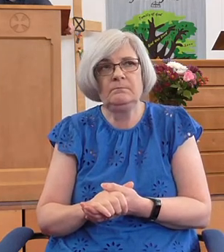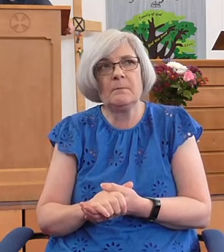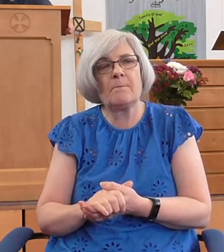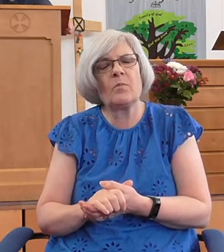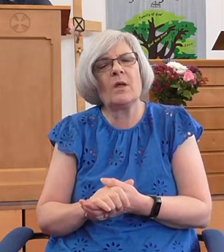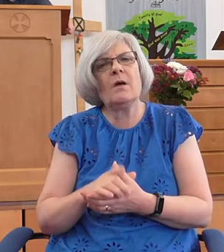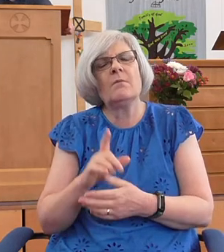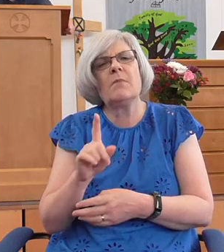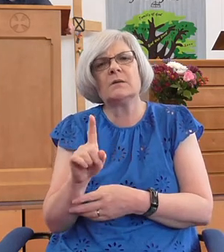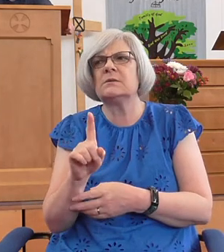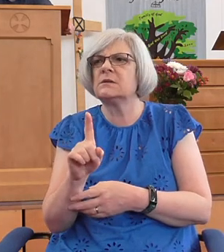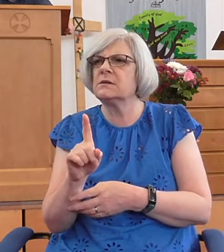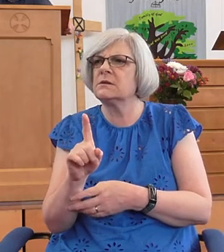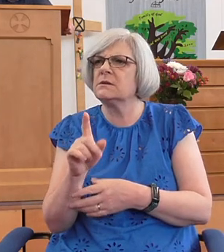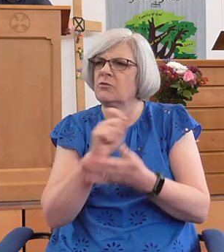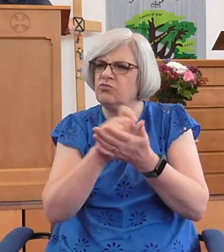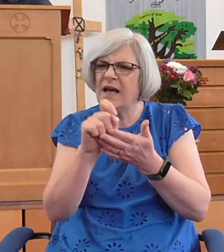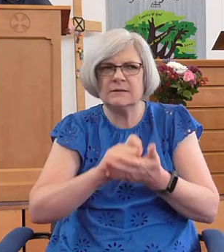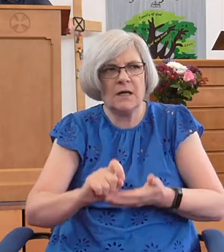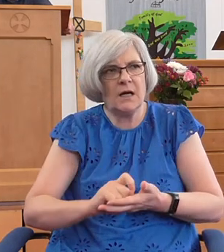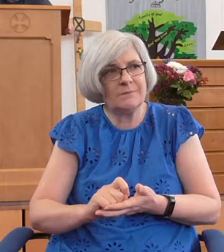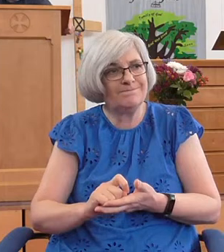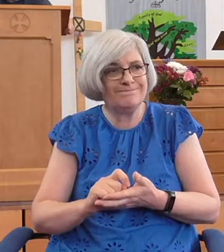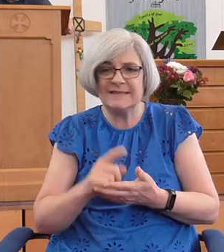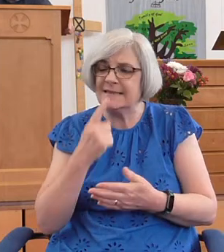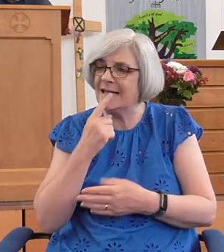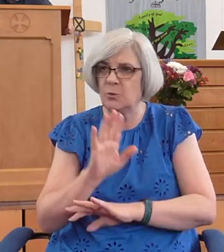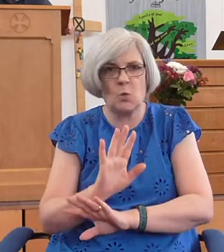But according to the writer, that would be a fatal move.